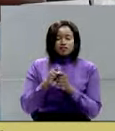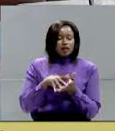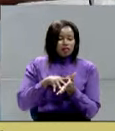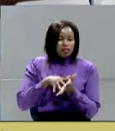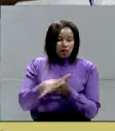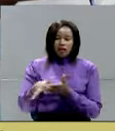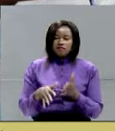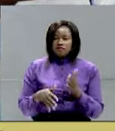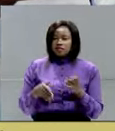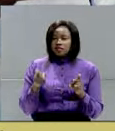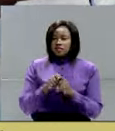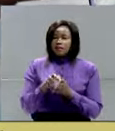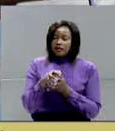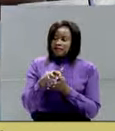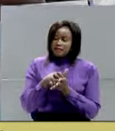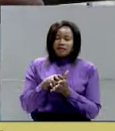and